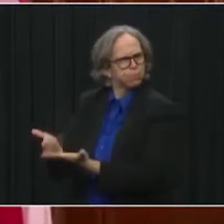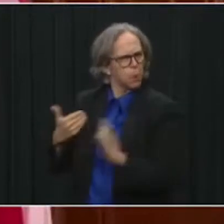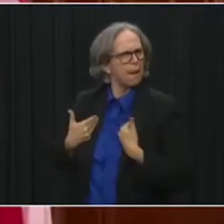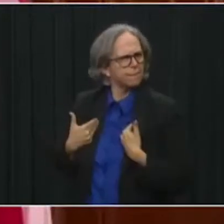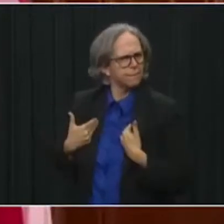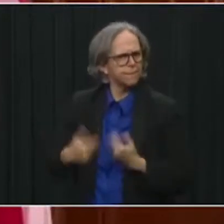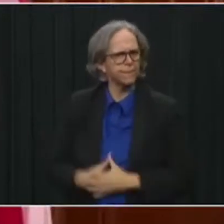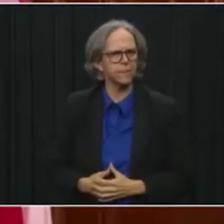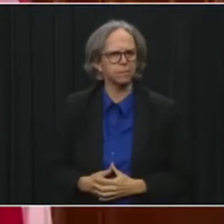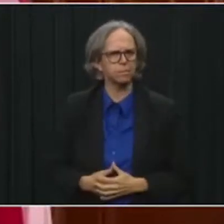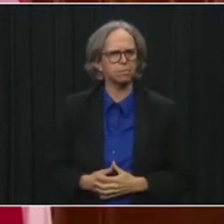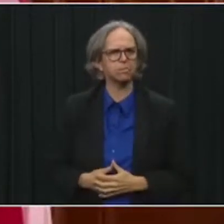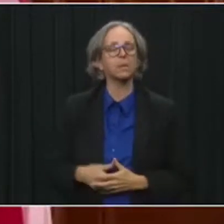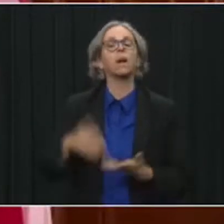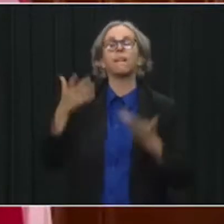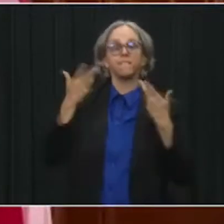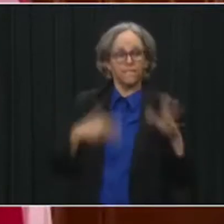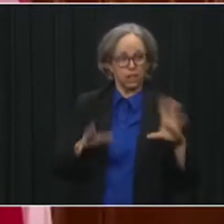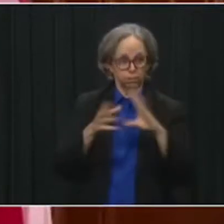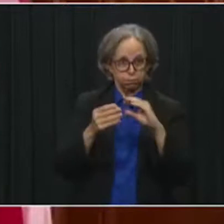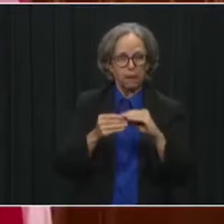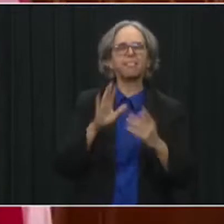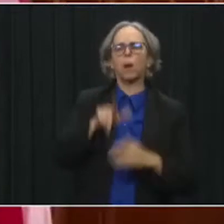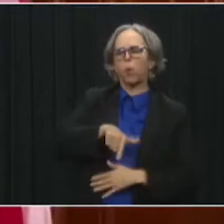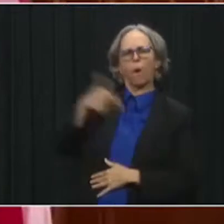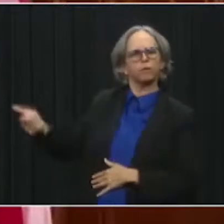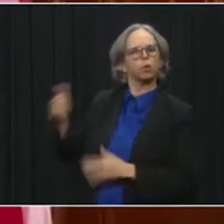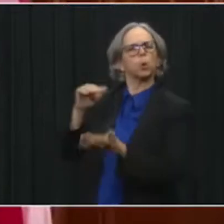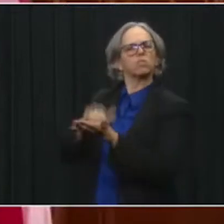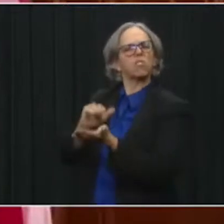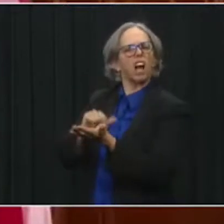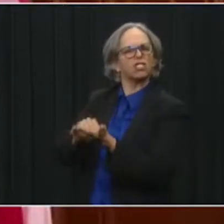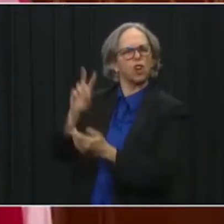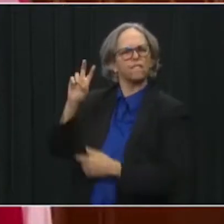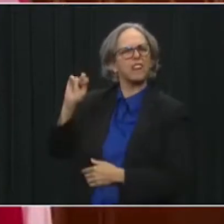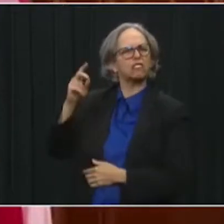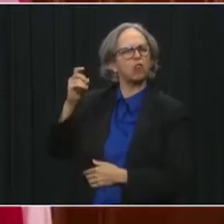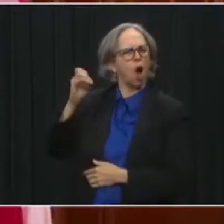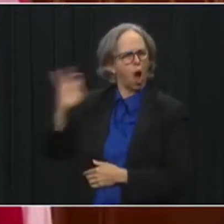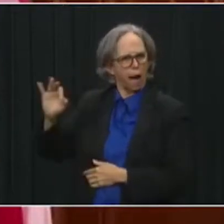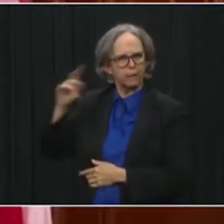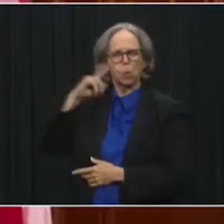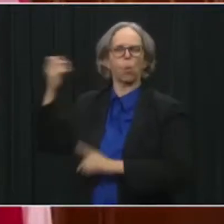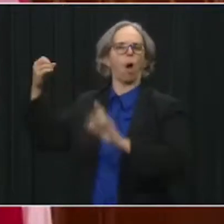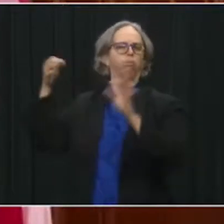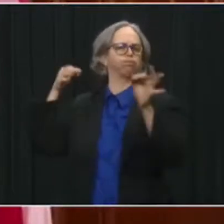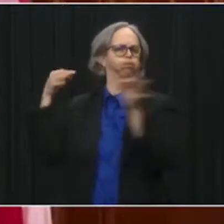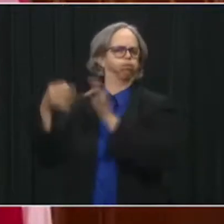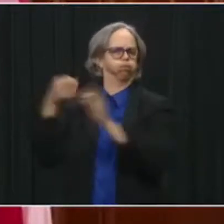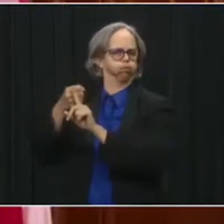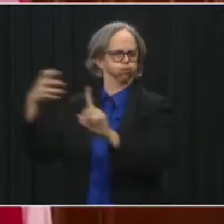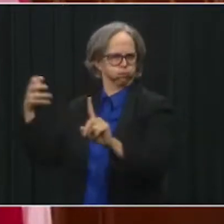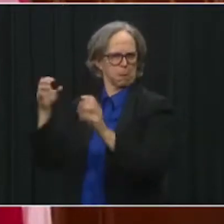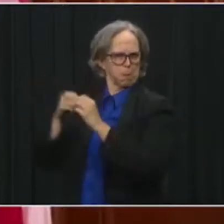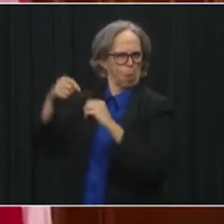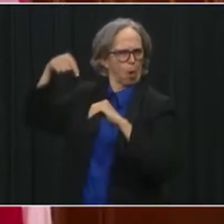who will explain this certainly in much more detail.